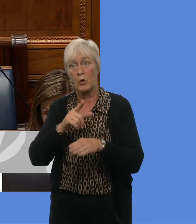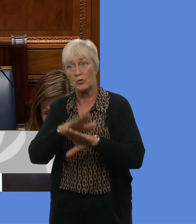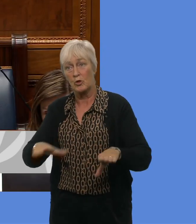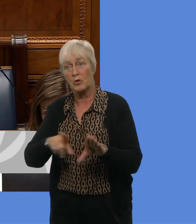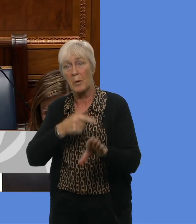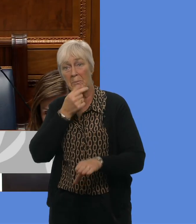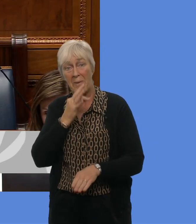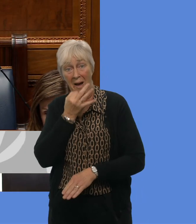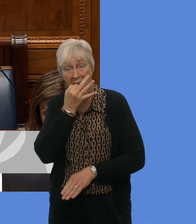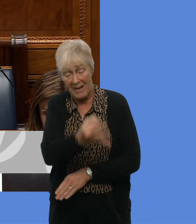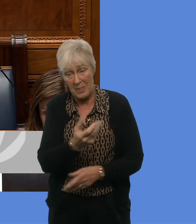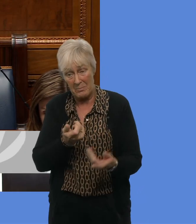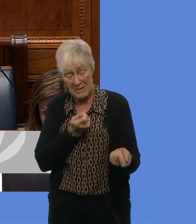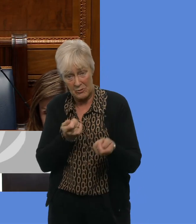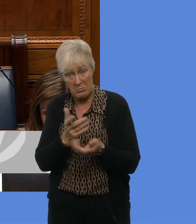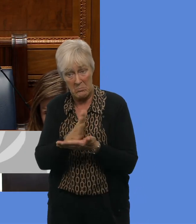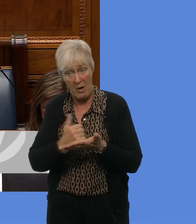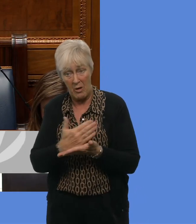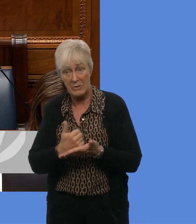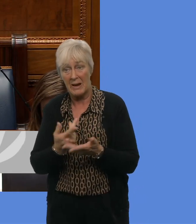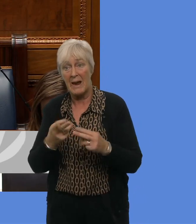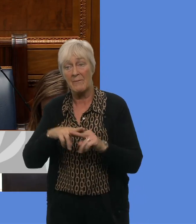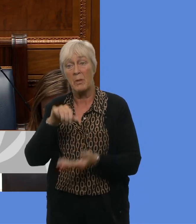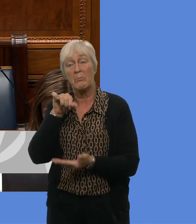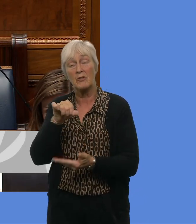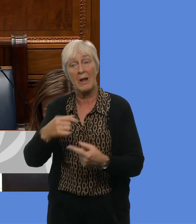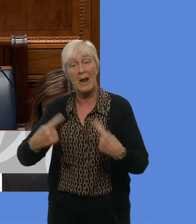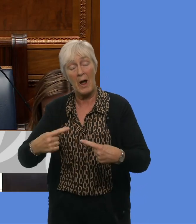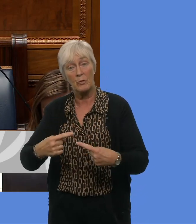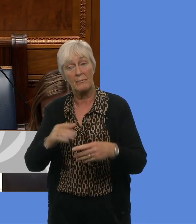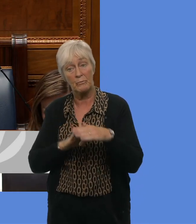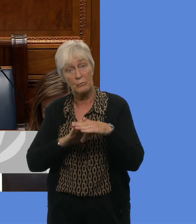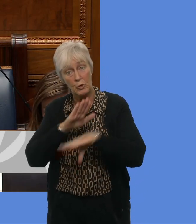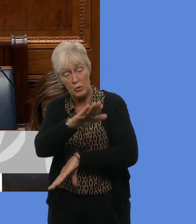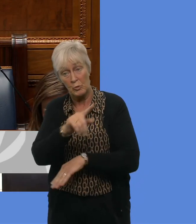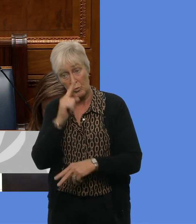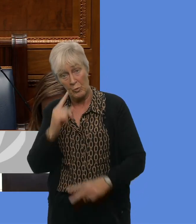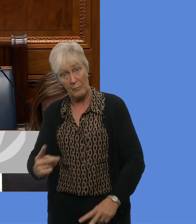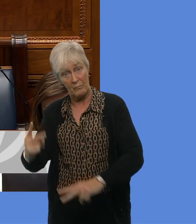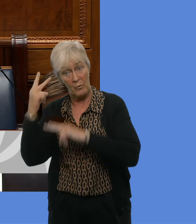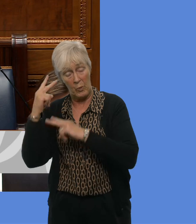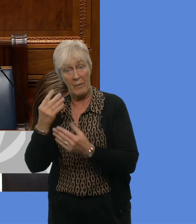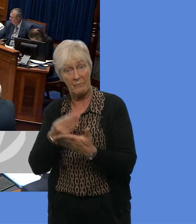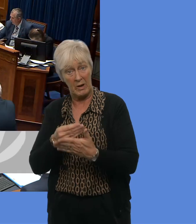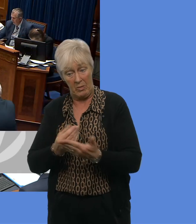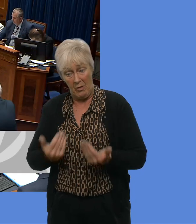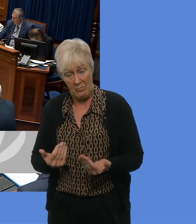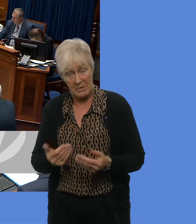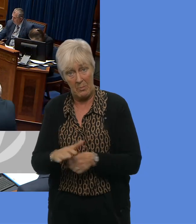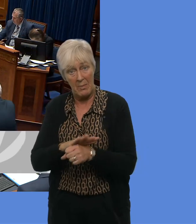I ask the Minister then, as part of that, if budget allows in the future, would you consider reviewing the funding that's currently in